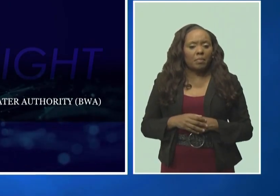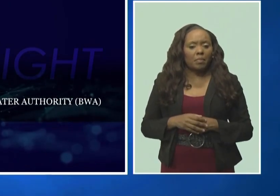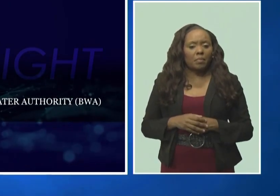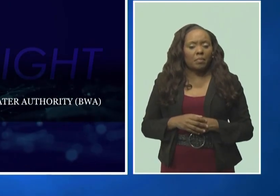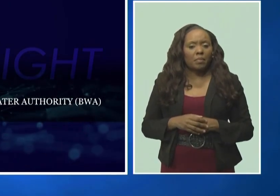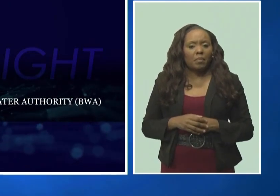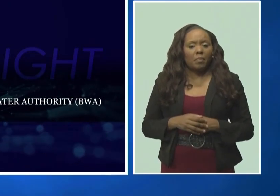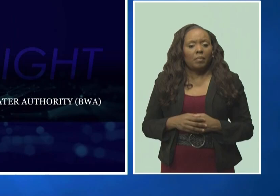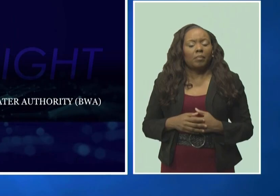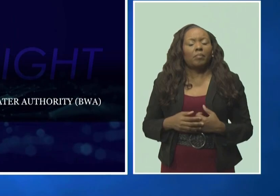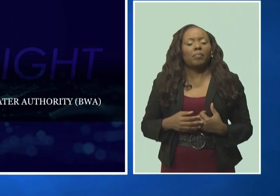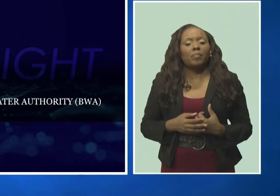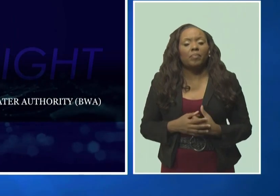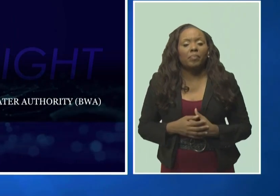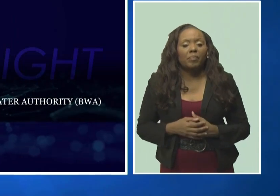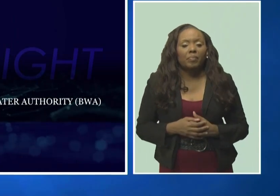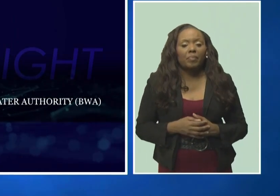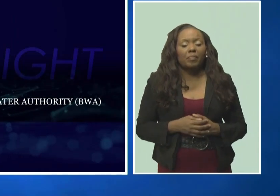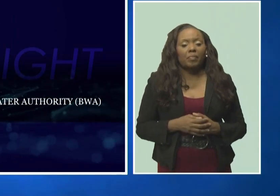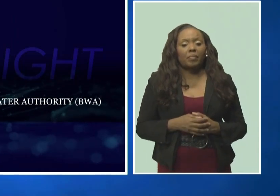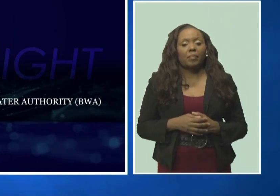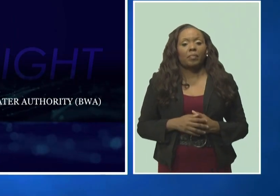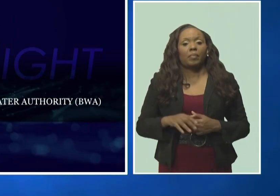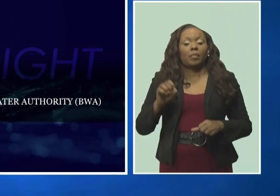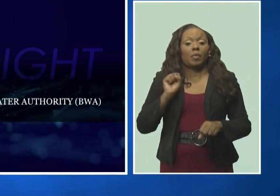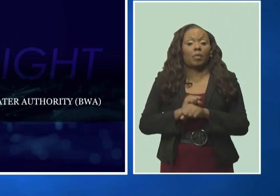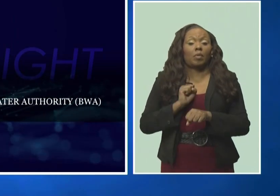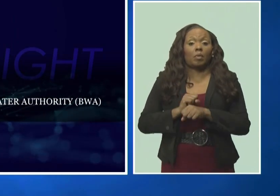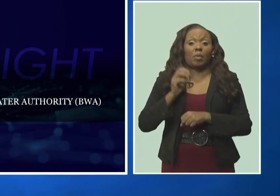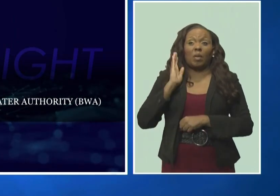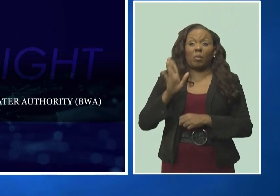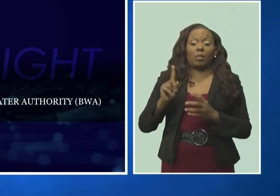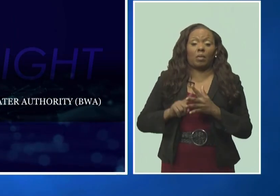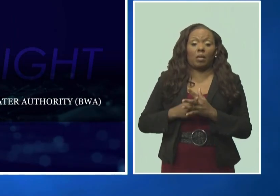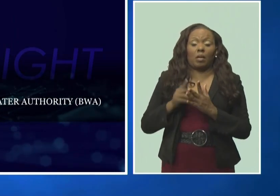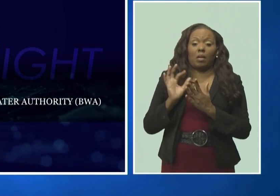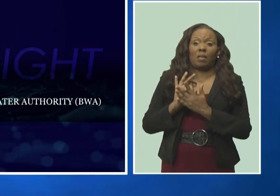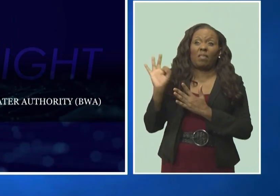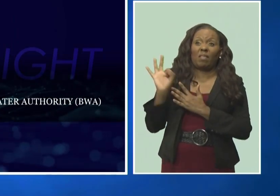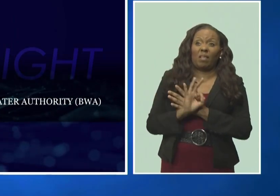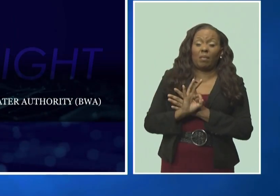The works are expected to commence in February